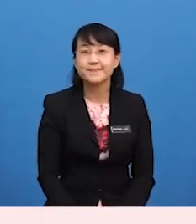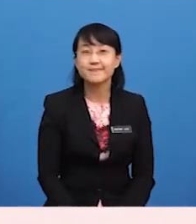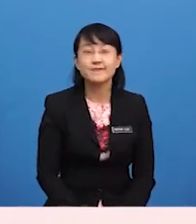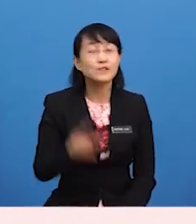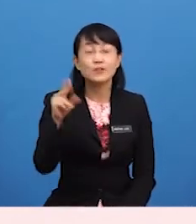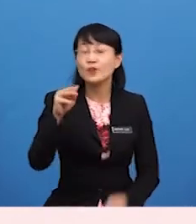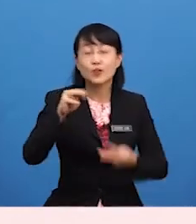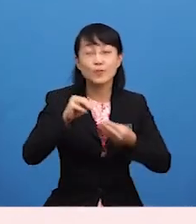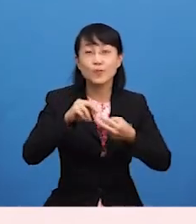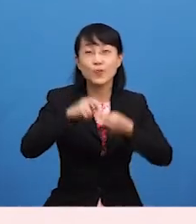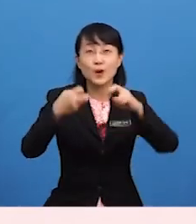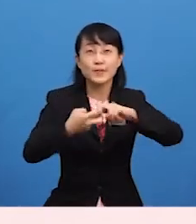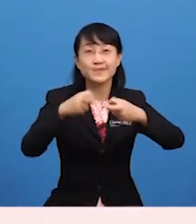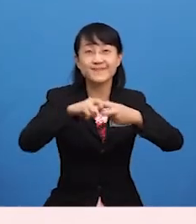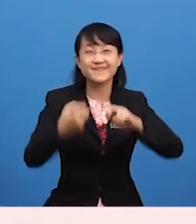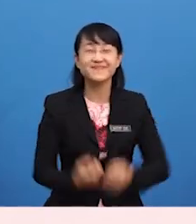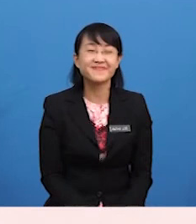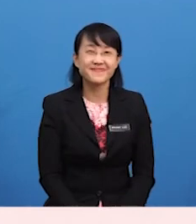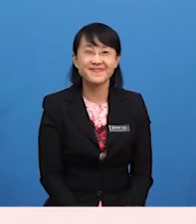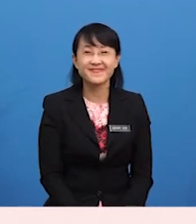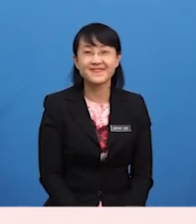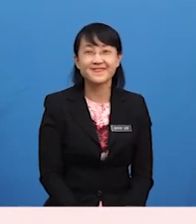problem. Let's begin, Miss Rachel.